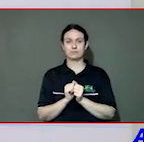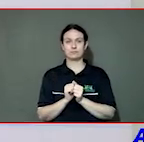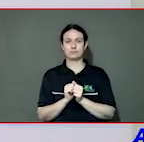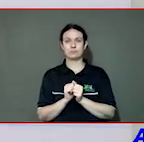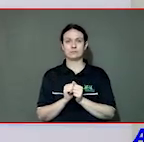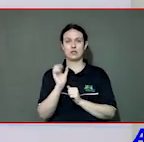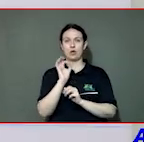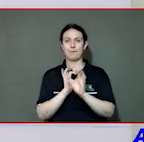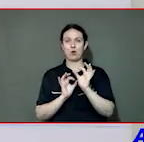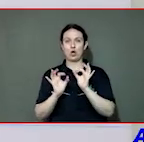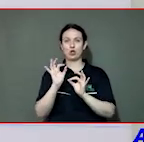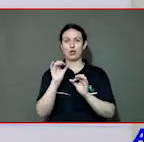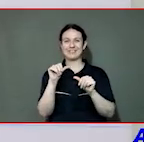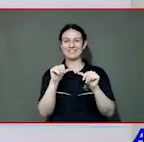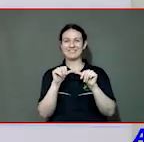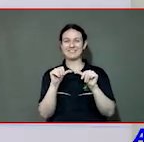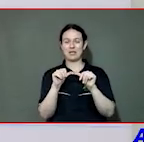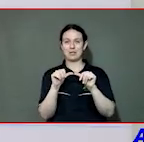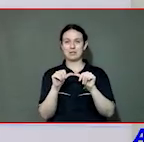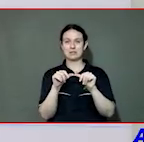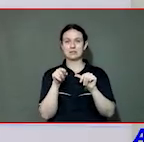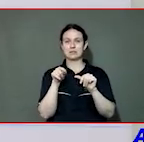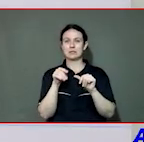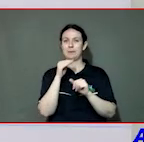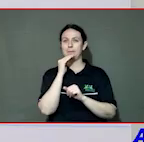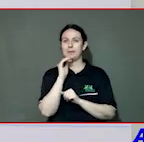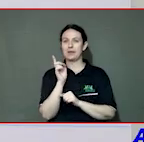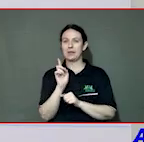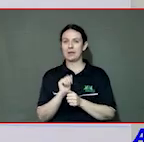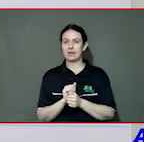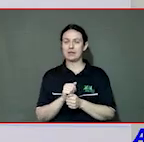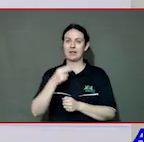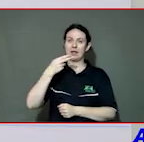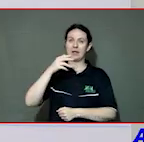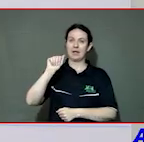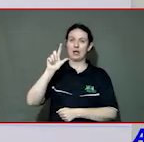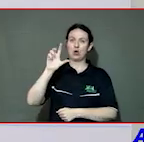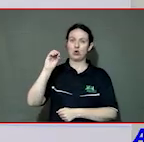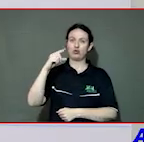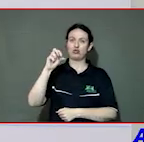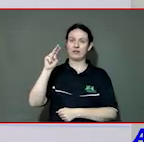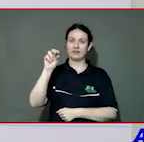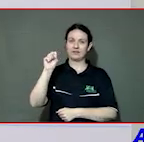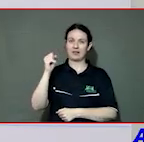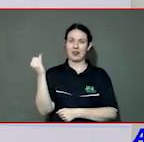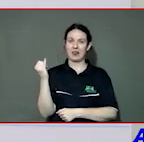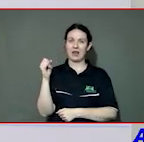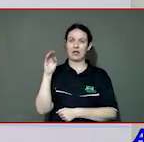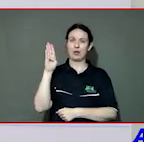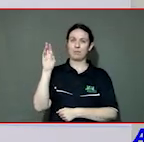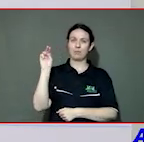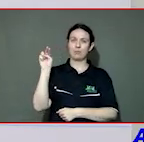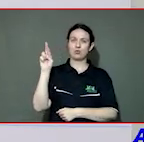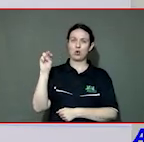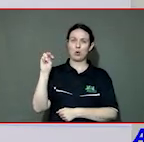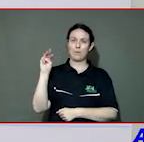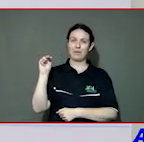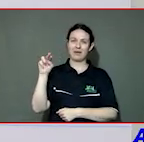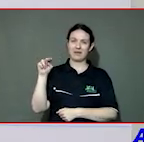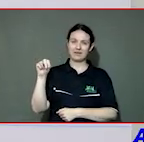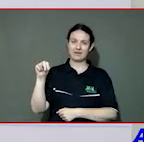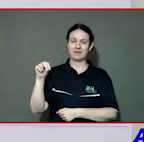Now, the molecule size is when you have your halogens. bromine, iodine,